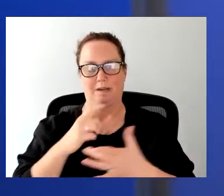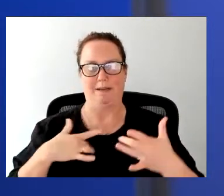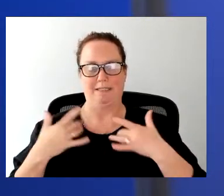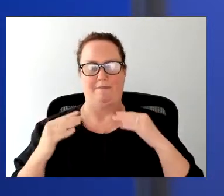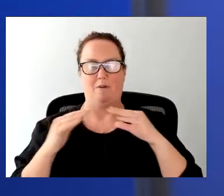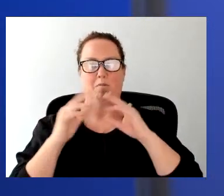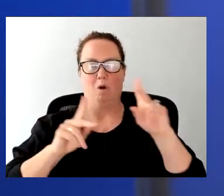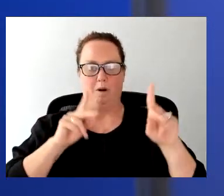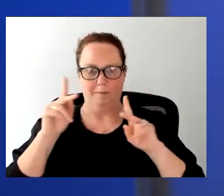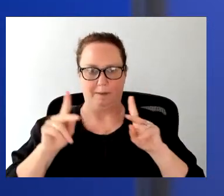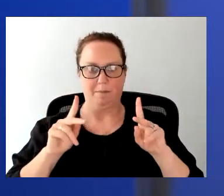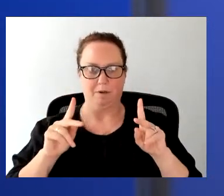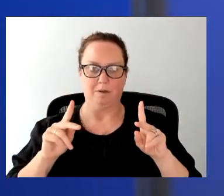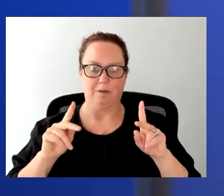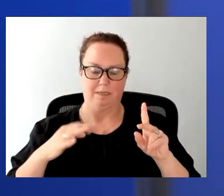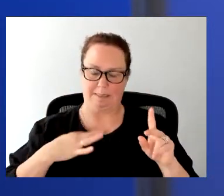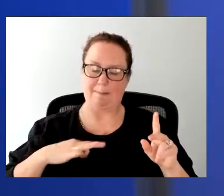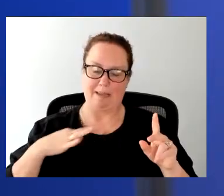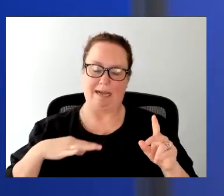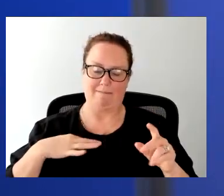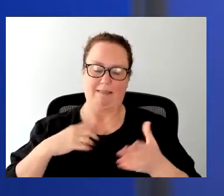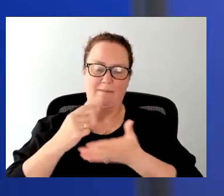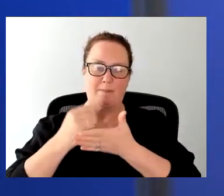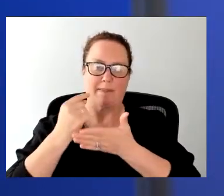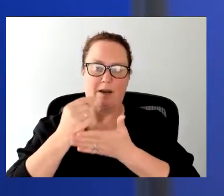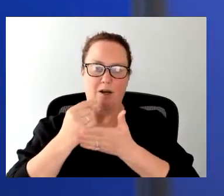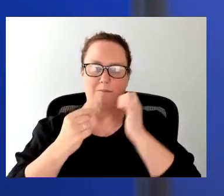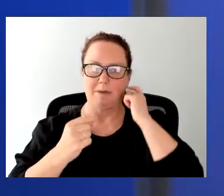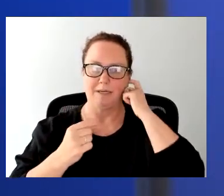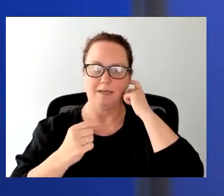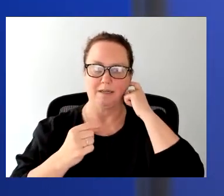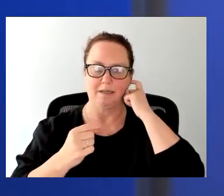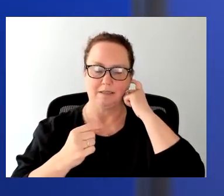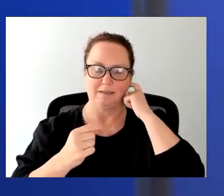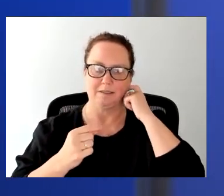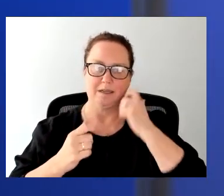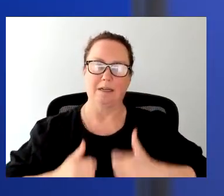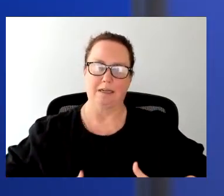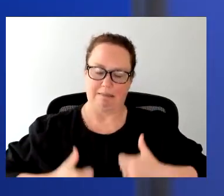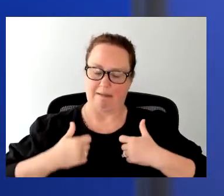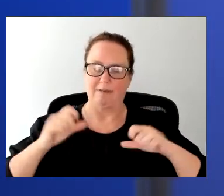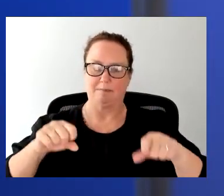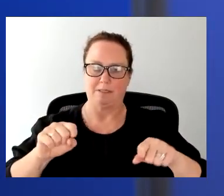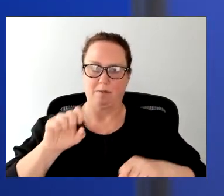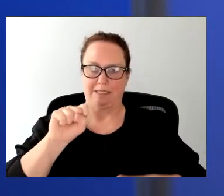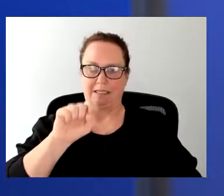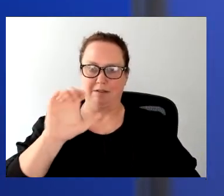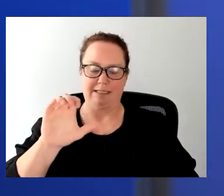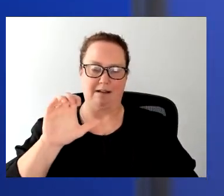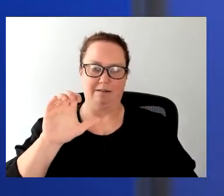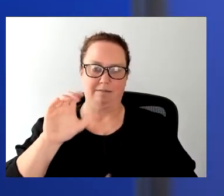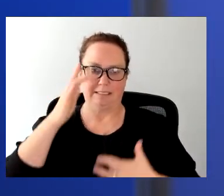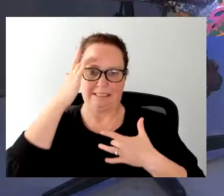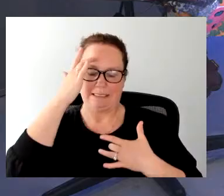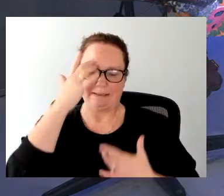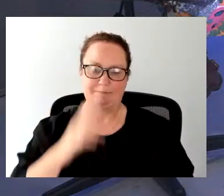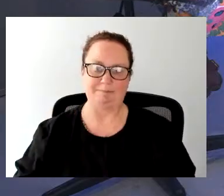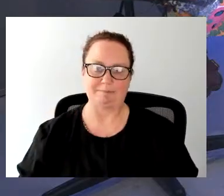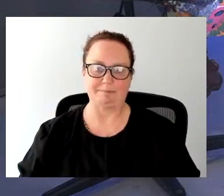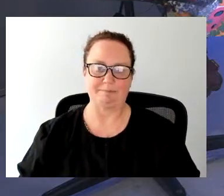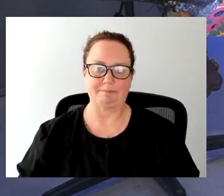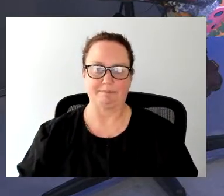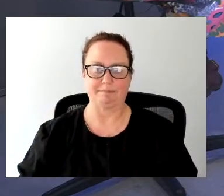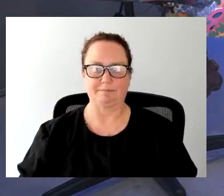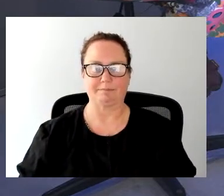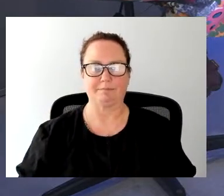to have this type of therapy so that life is possible with sickle cell. Thank you. Absolutely.